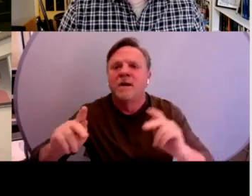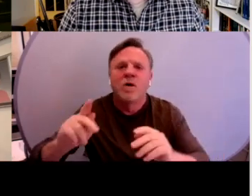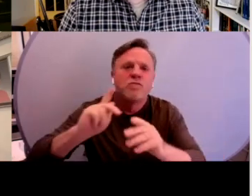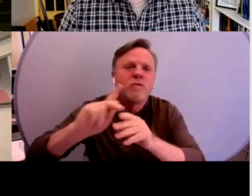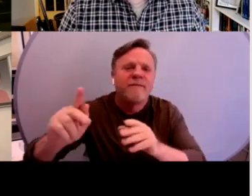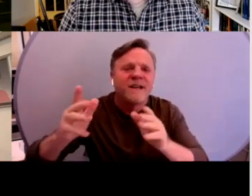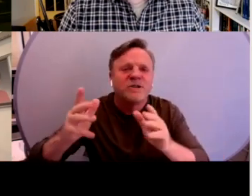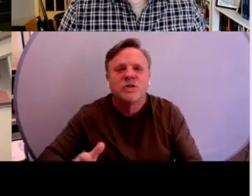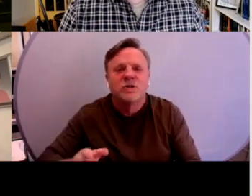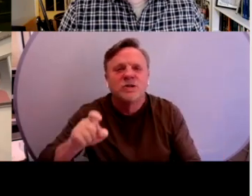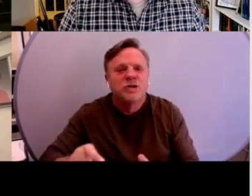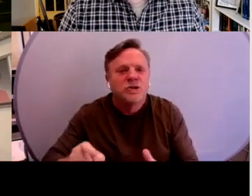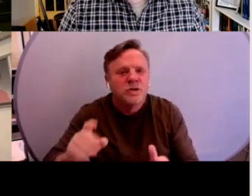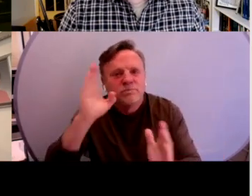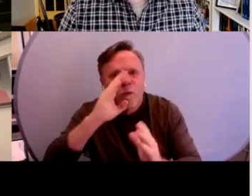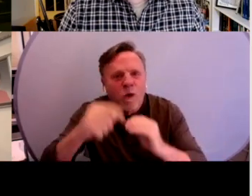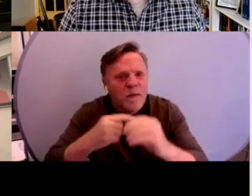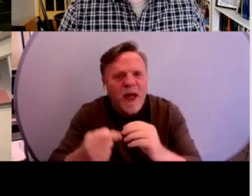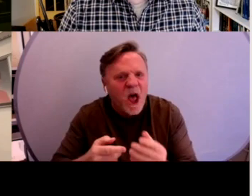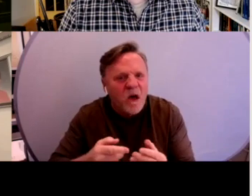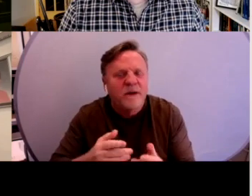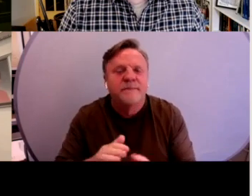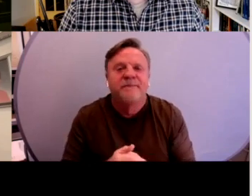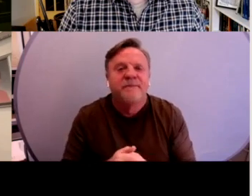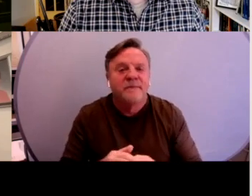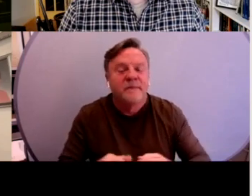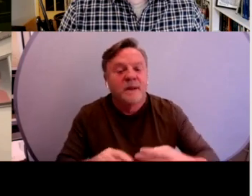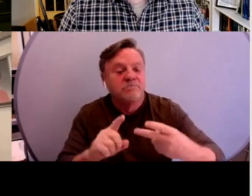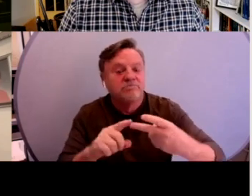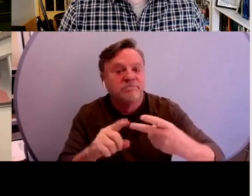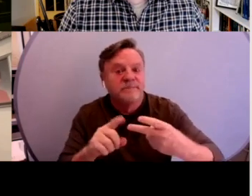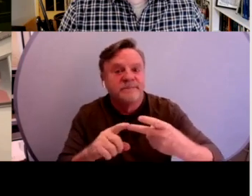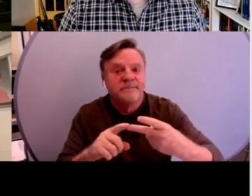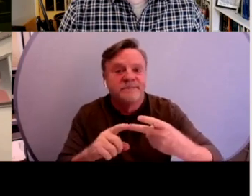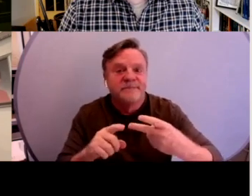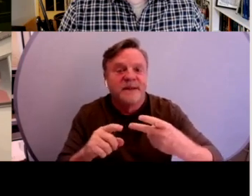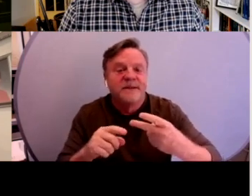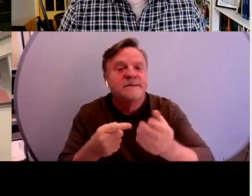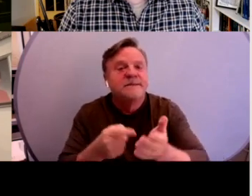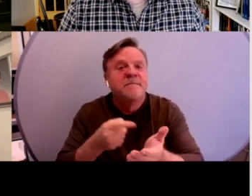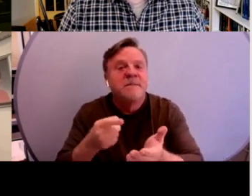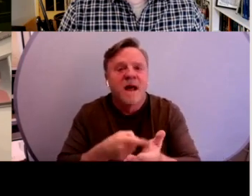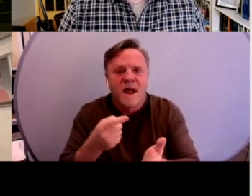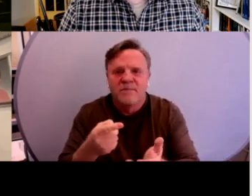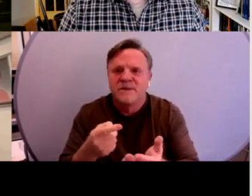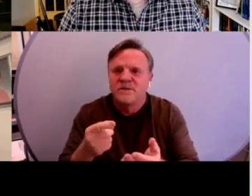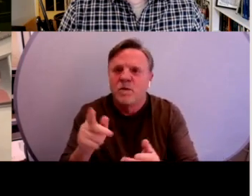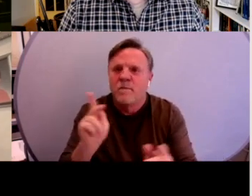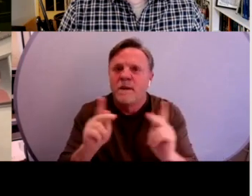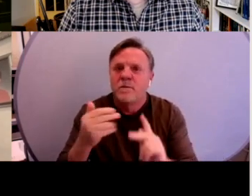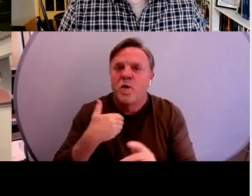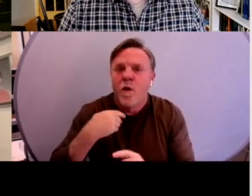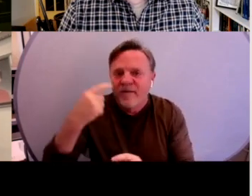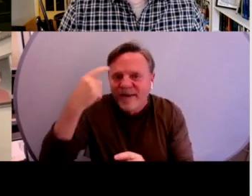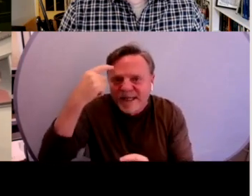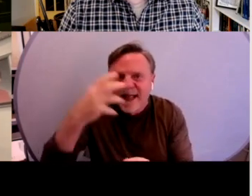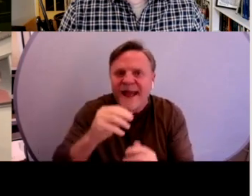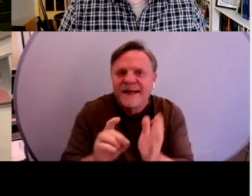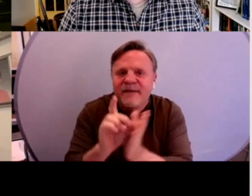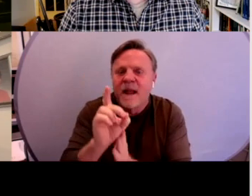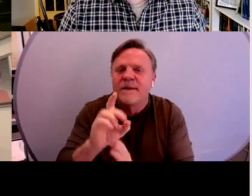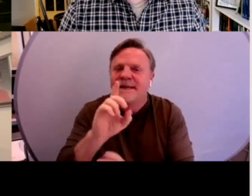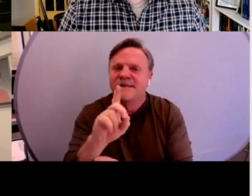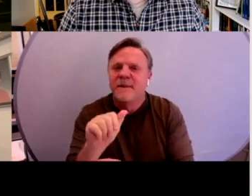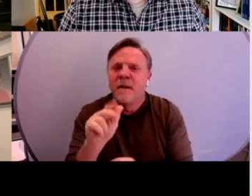should be concerned about. I think secondly, sometimes with people with intellectual and developmental disabilities,